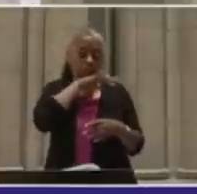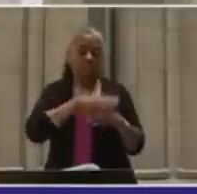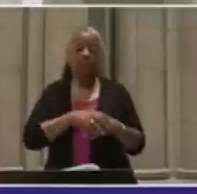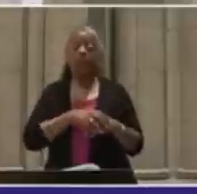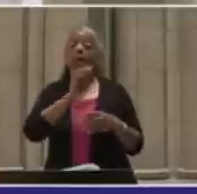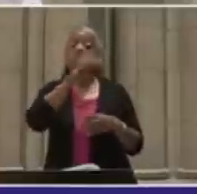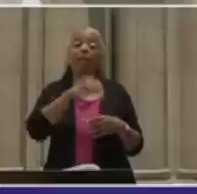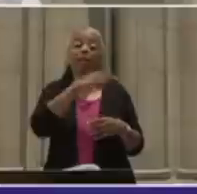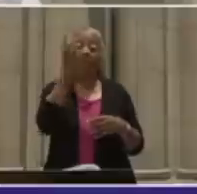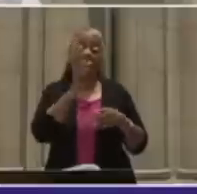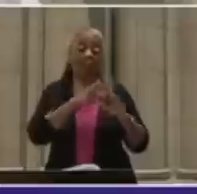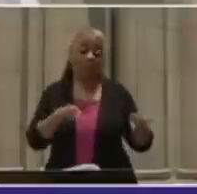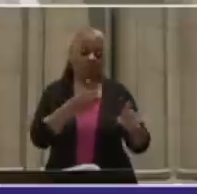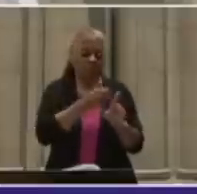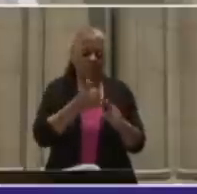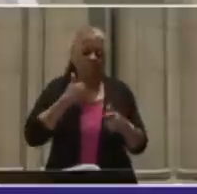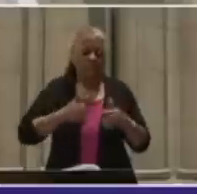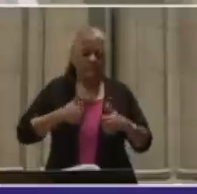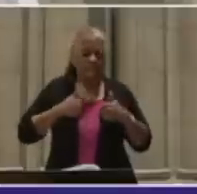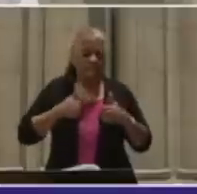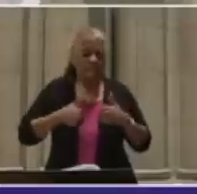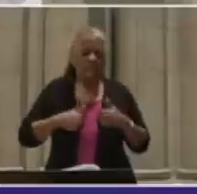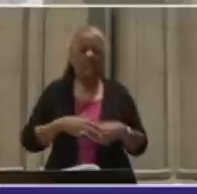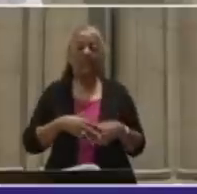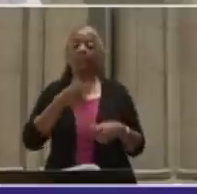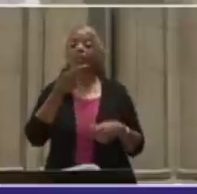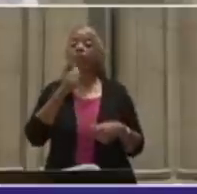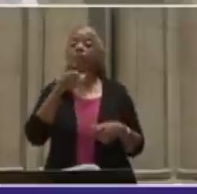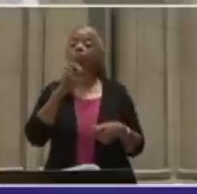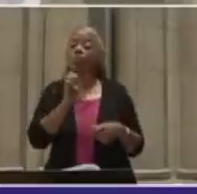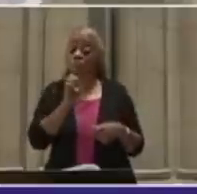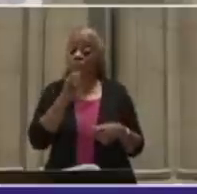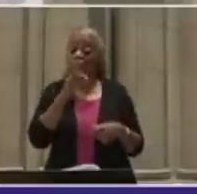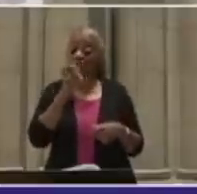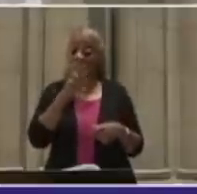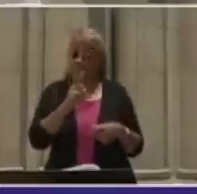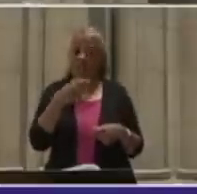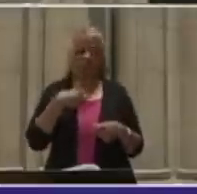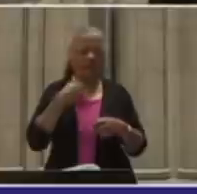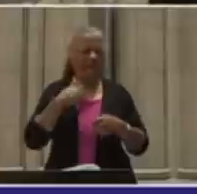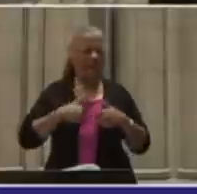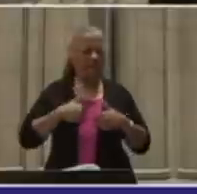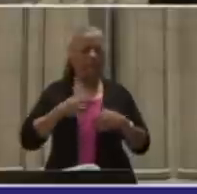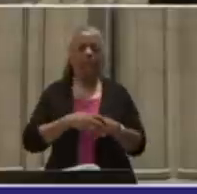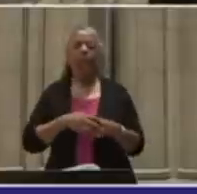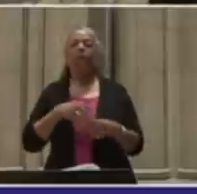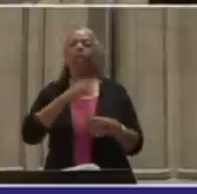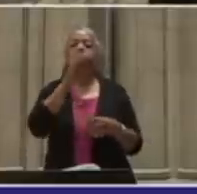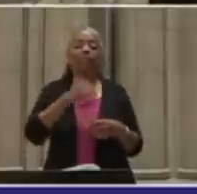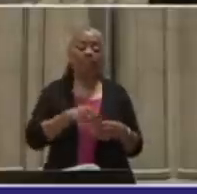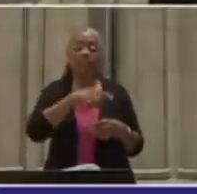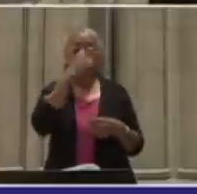black children suffering from asthma. George Floyd had asthma. The percentage of black children suffering from asthma is